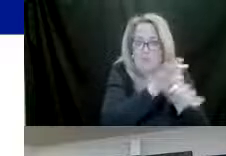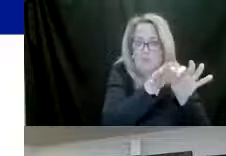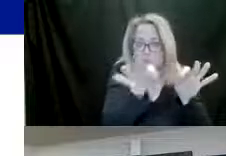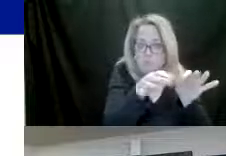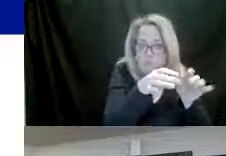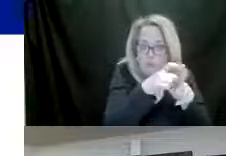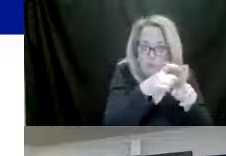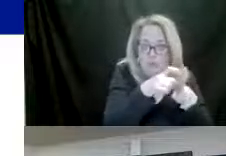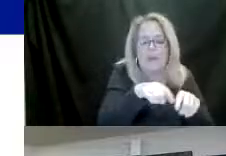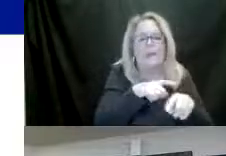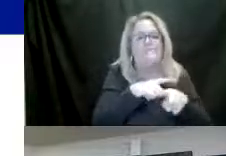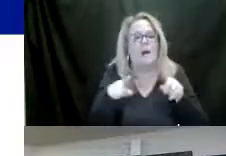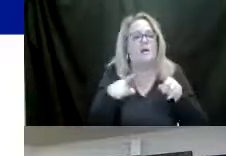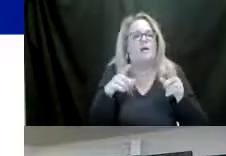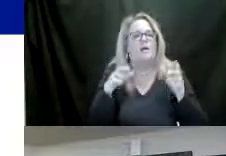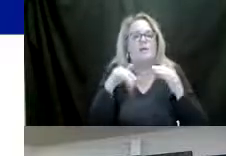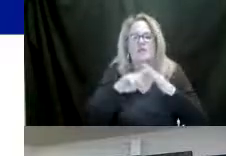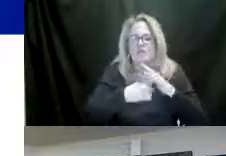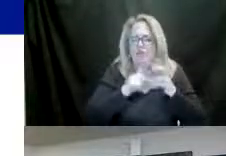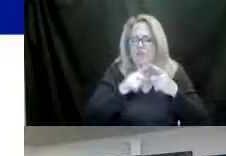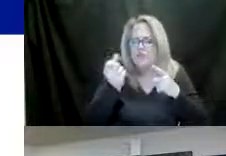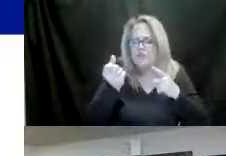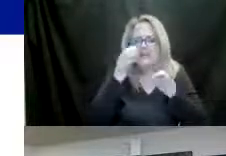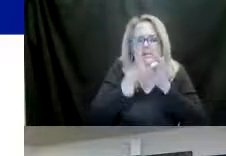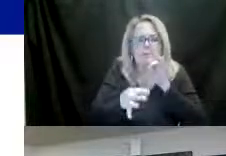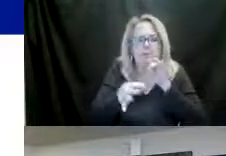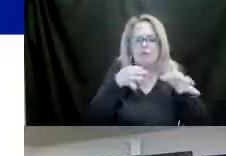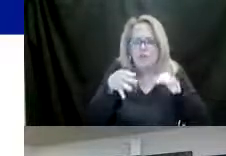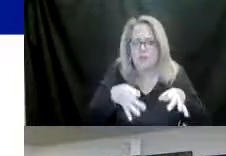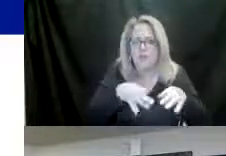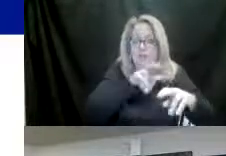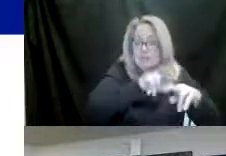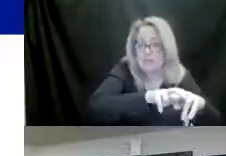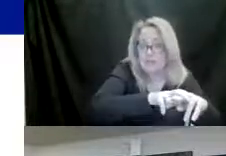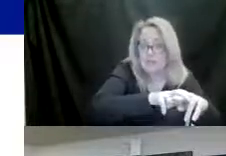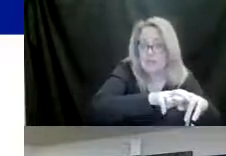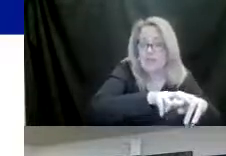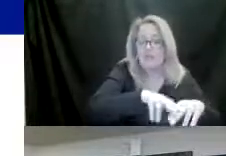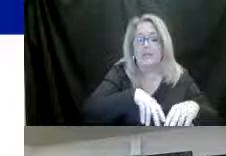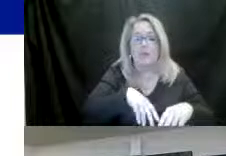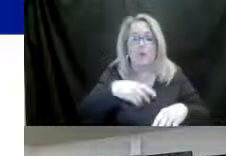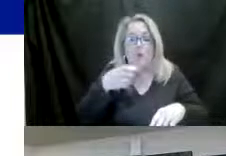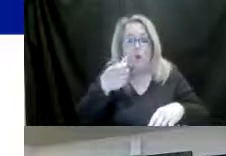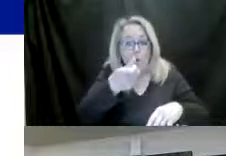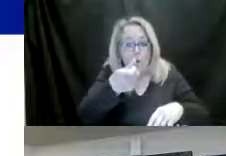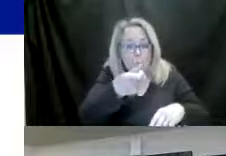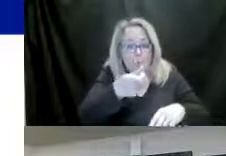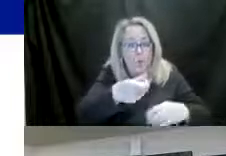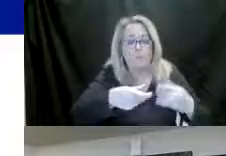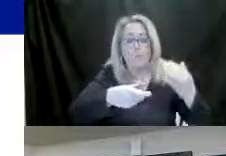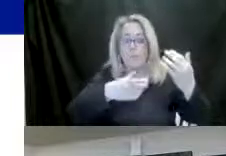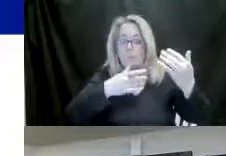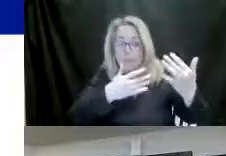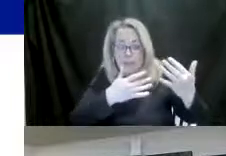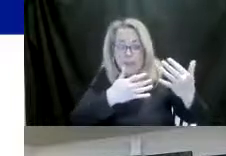understand simple directions and phrases at this time. Sit down, hold on, wait please,